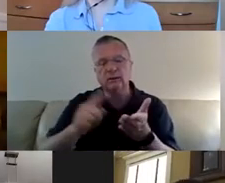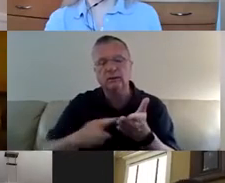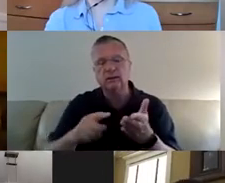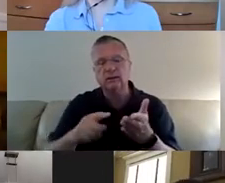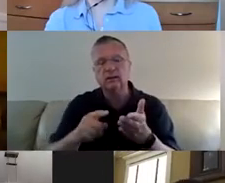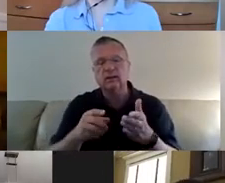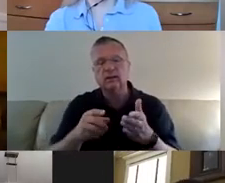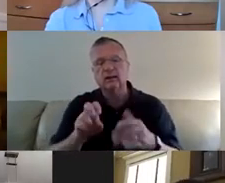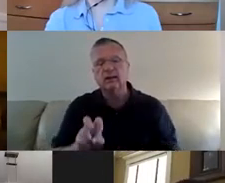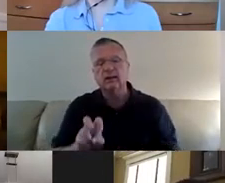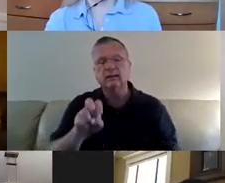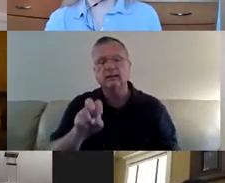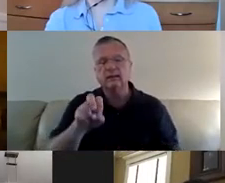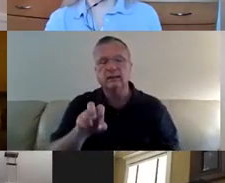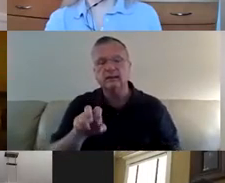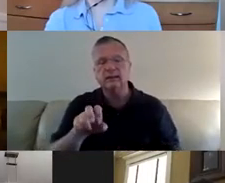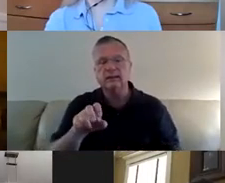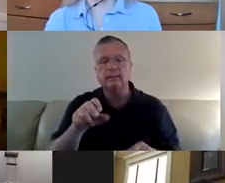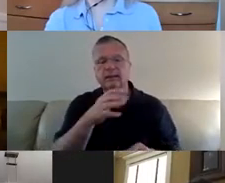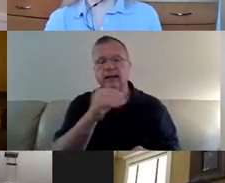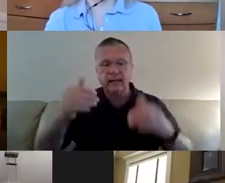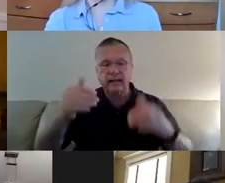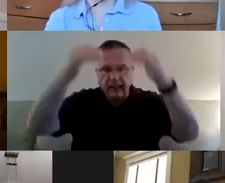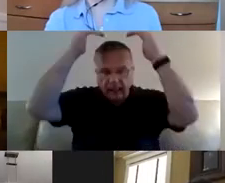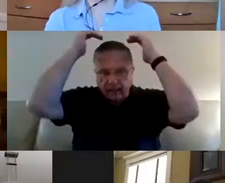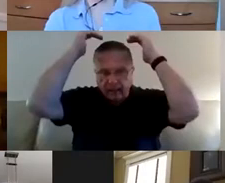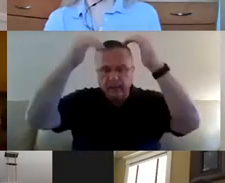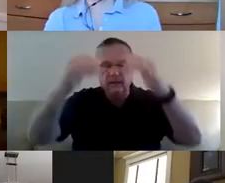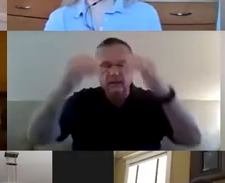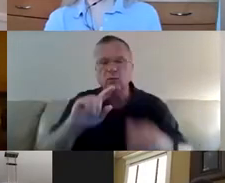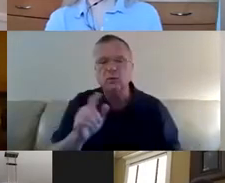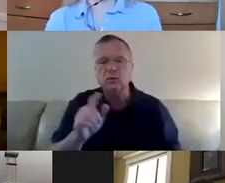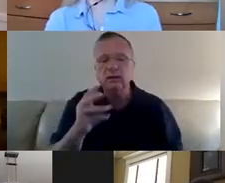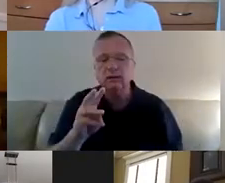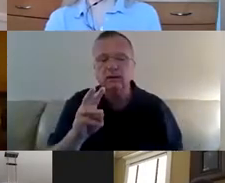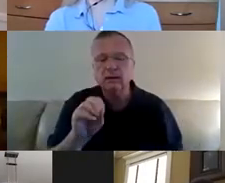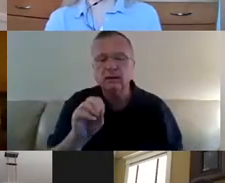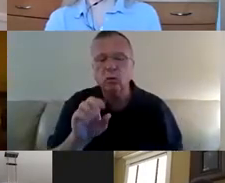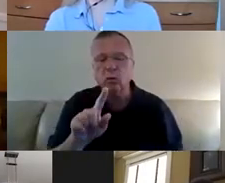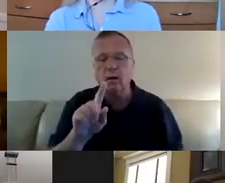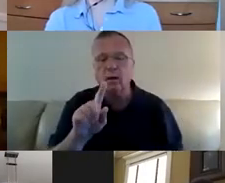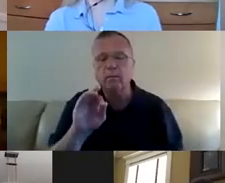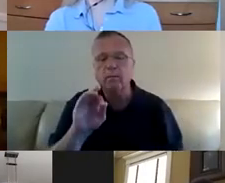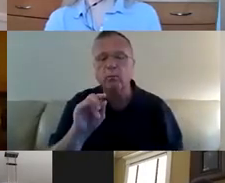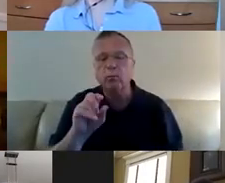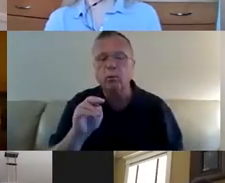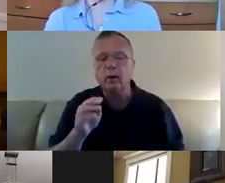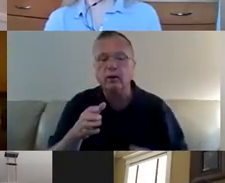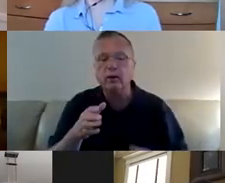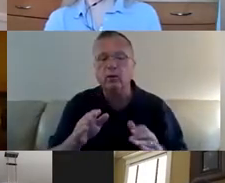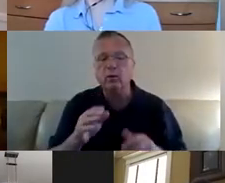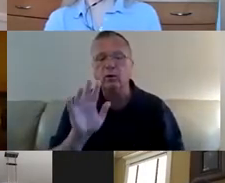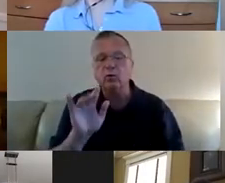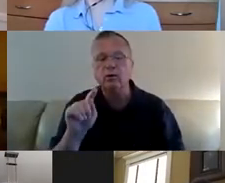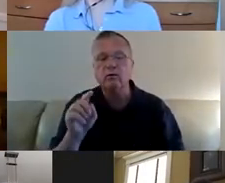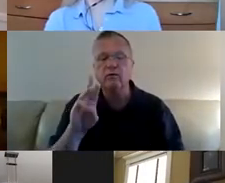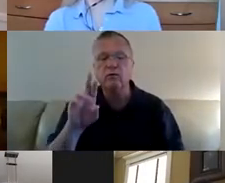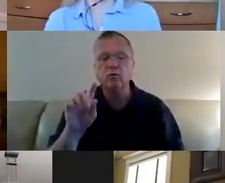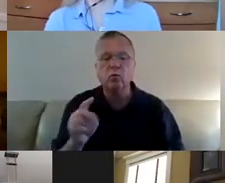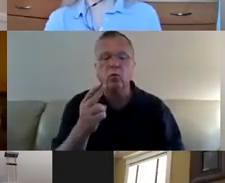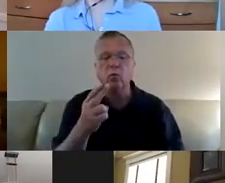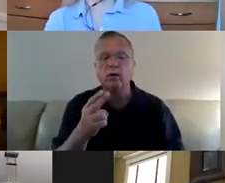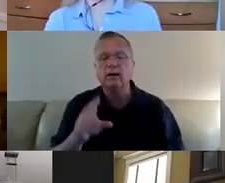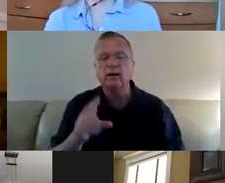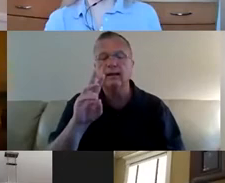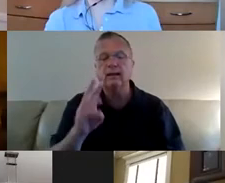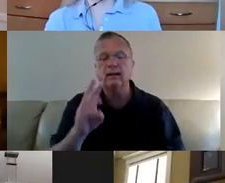and canopies at 1601 Brighton Road, 25th Ward, 6th Council District. Bill Number